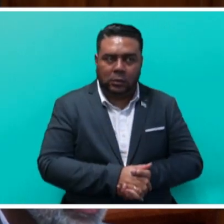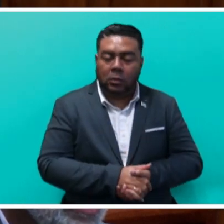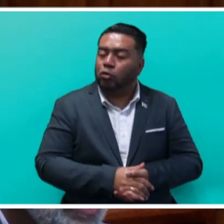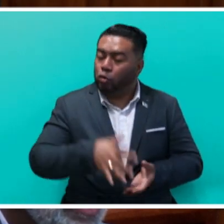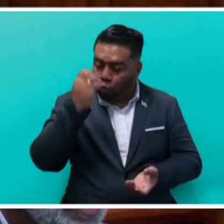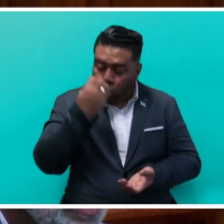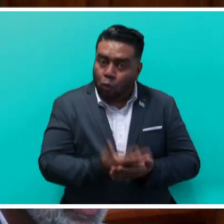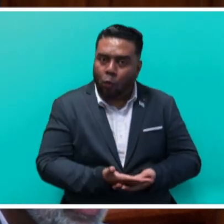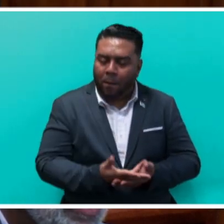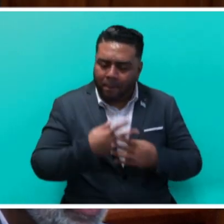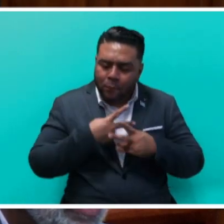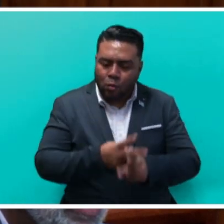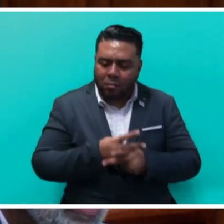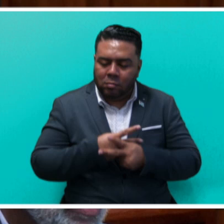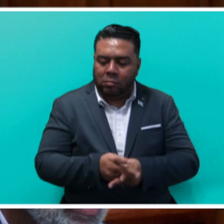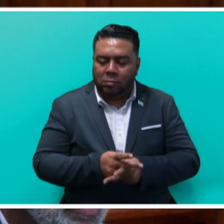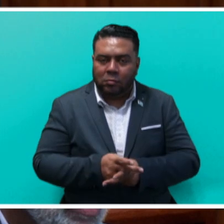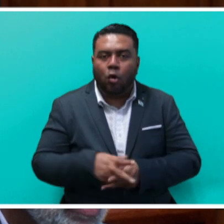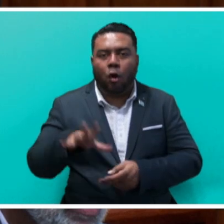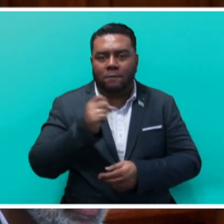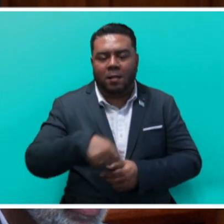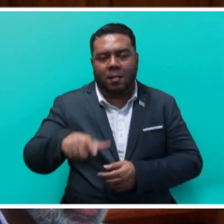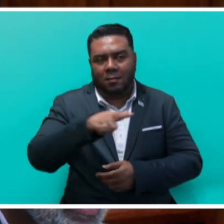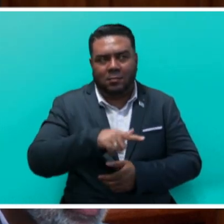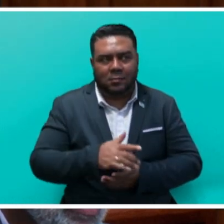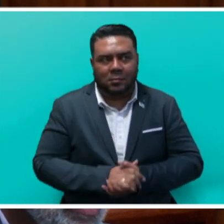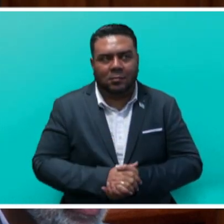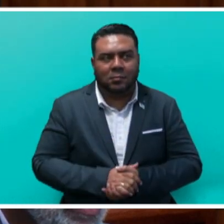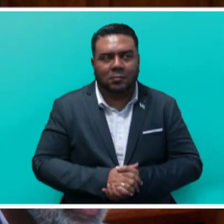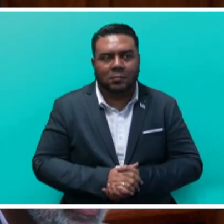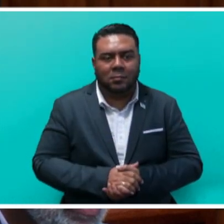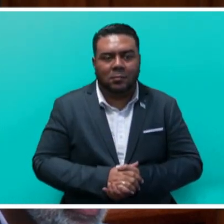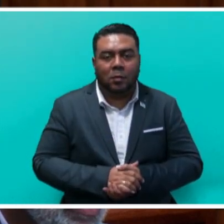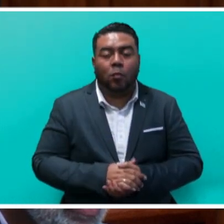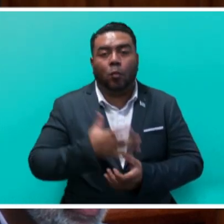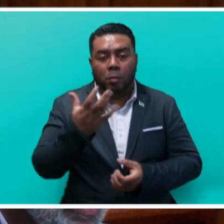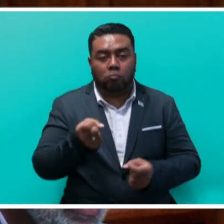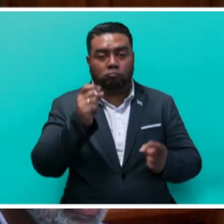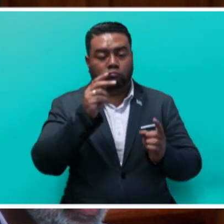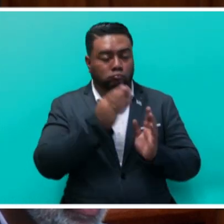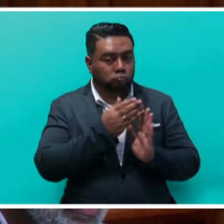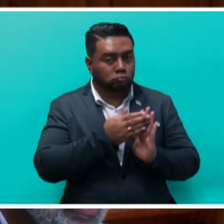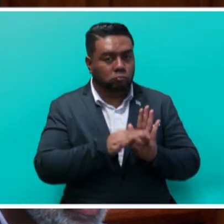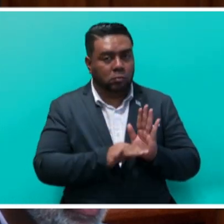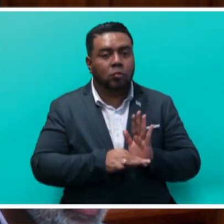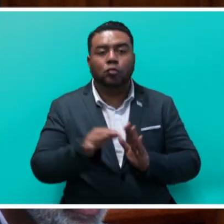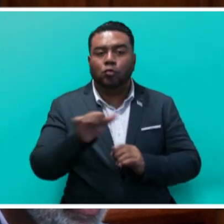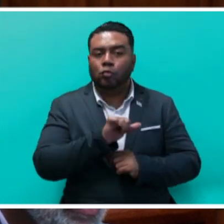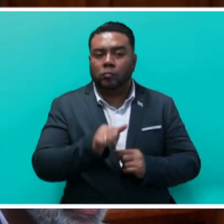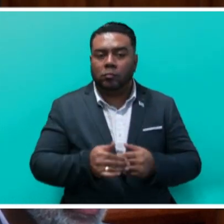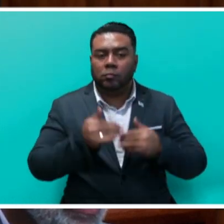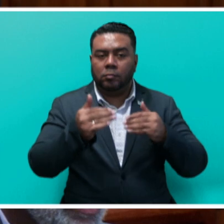the productivity of their land. The main emphasis should extend beyond the